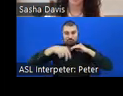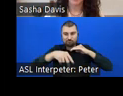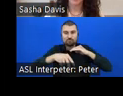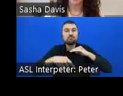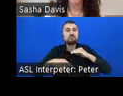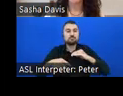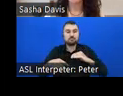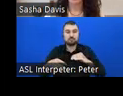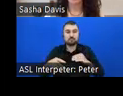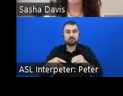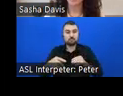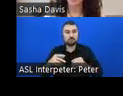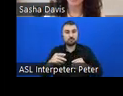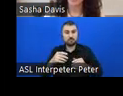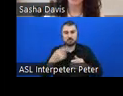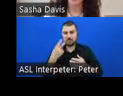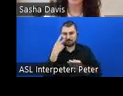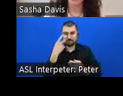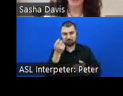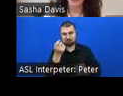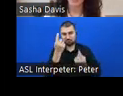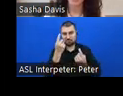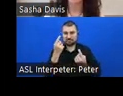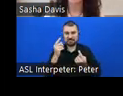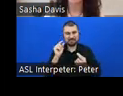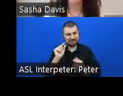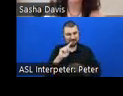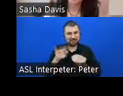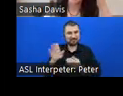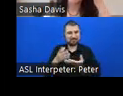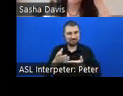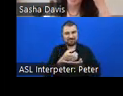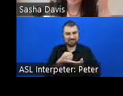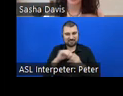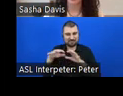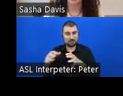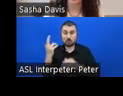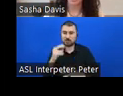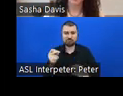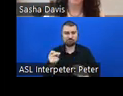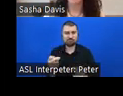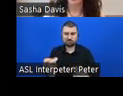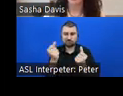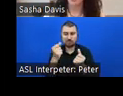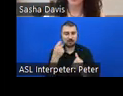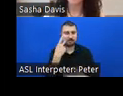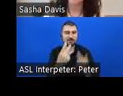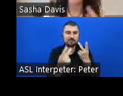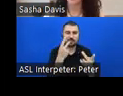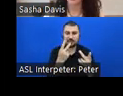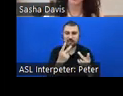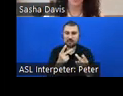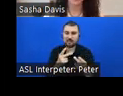are beginning to understand a little bit of his collection because you immediately encounter works by other